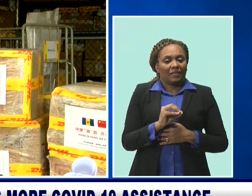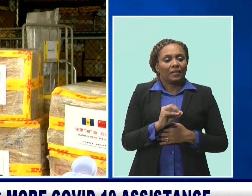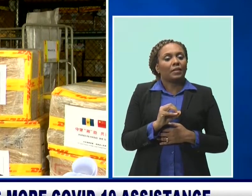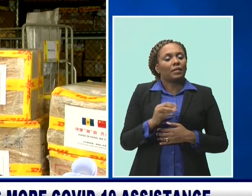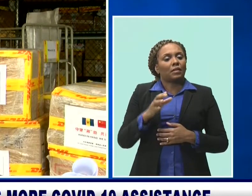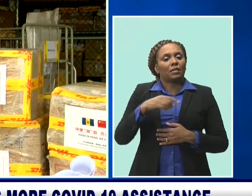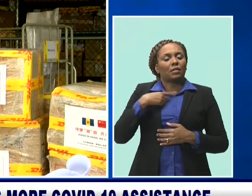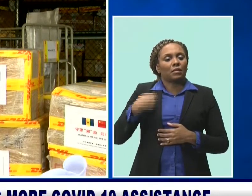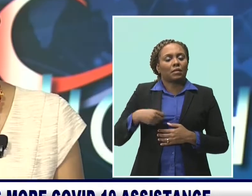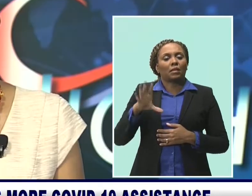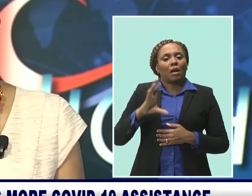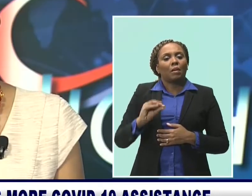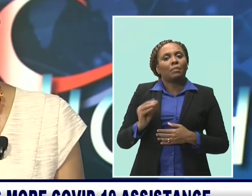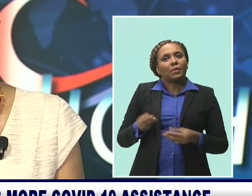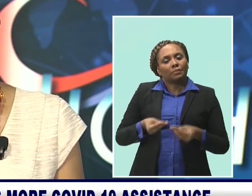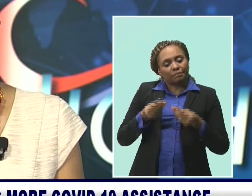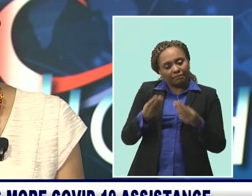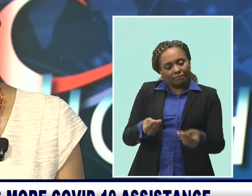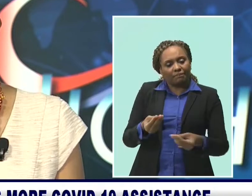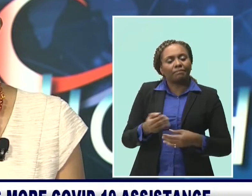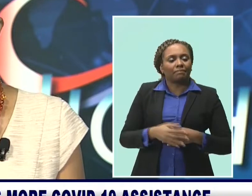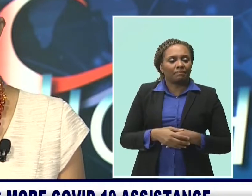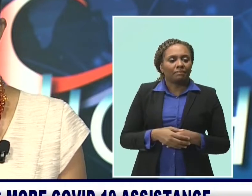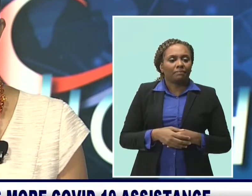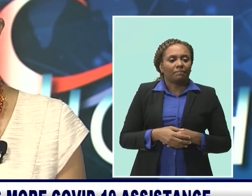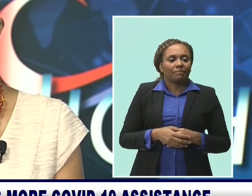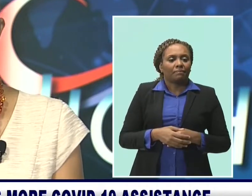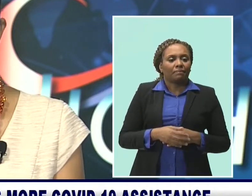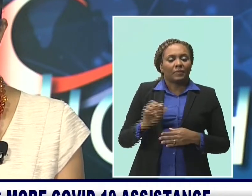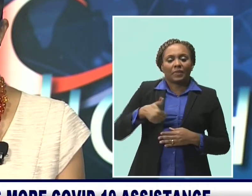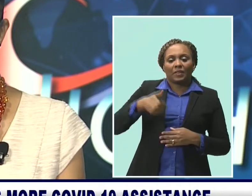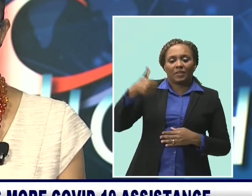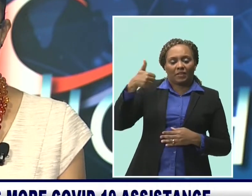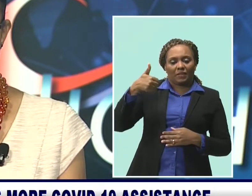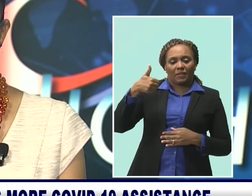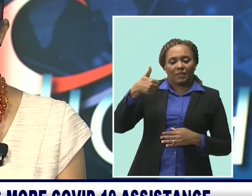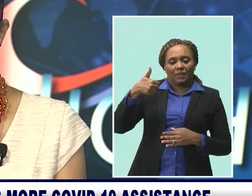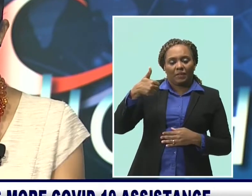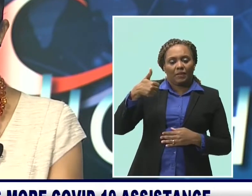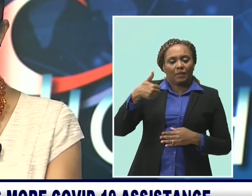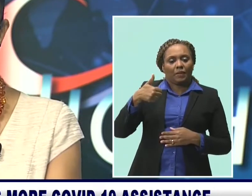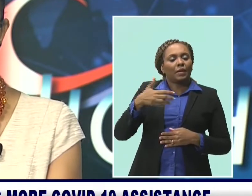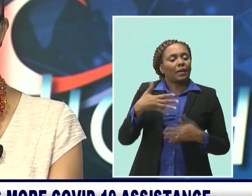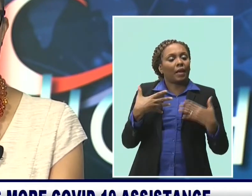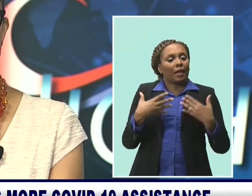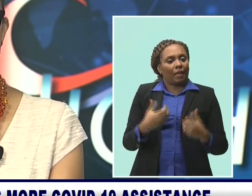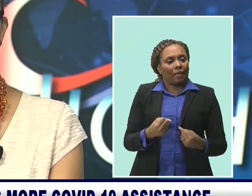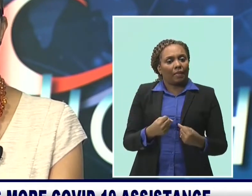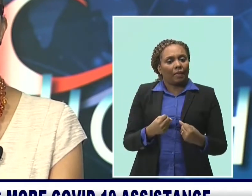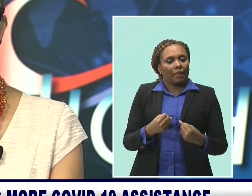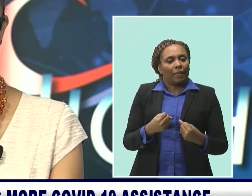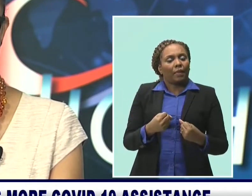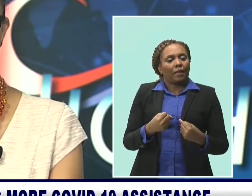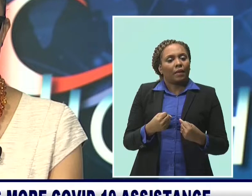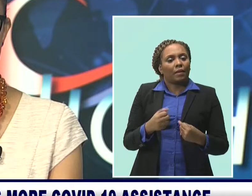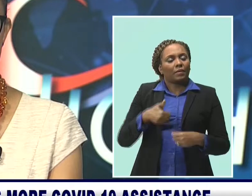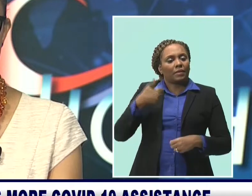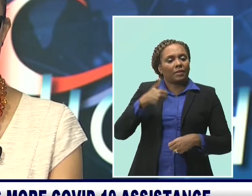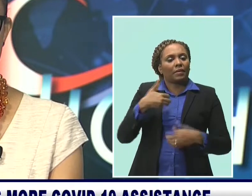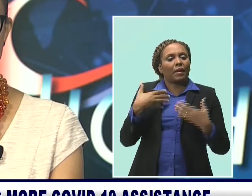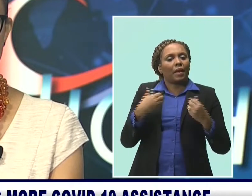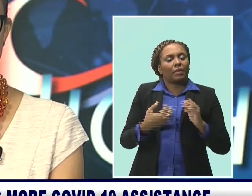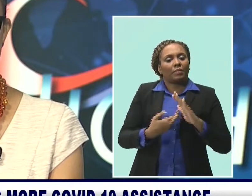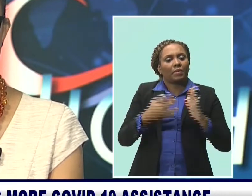Complant. Senior Medical Officer of Health, Dr. Arthur Phillips, says the partnership with China has been of great